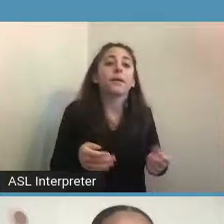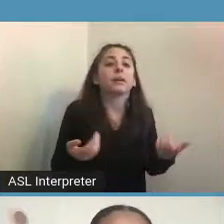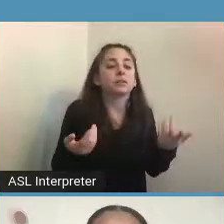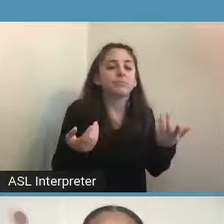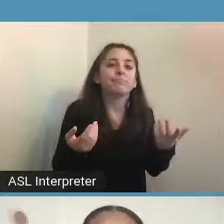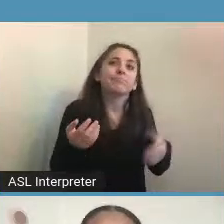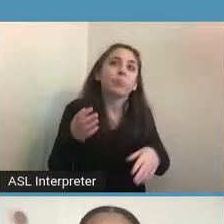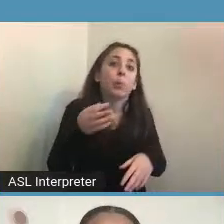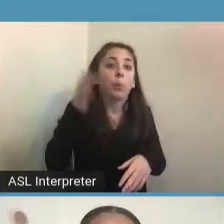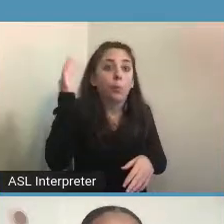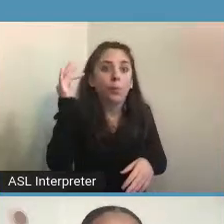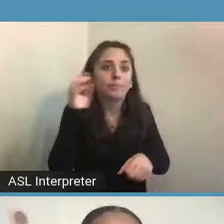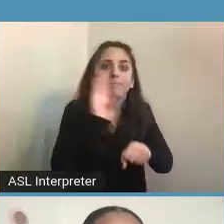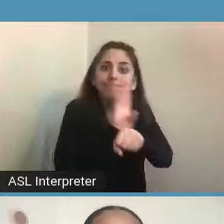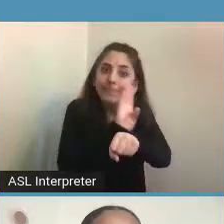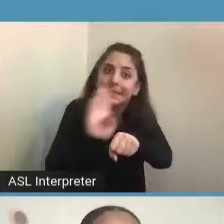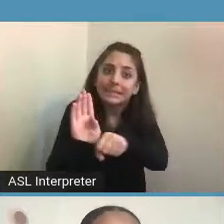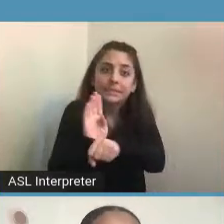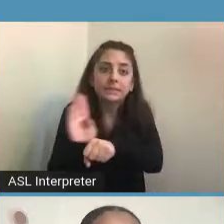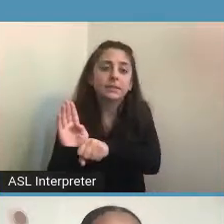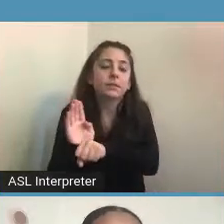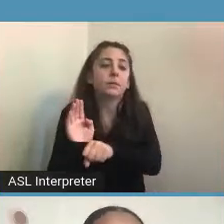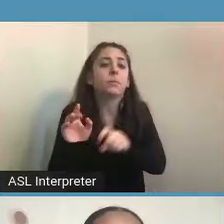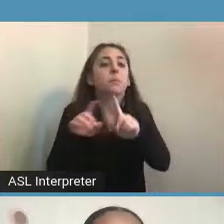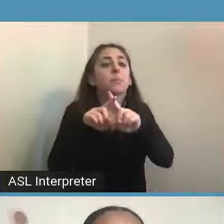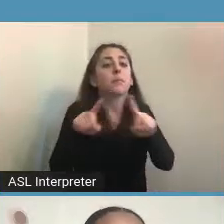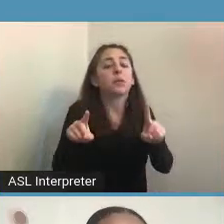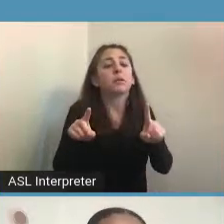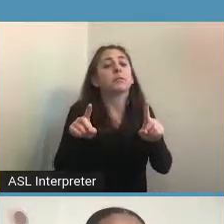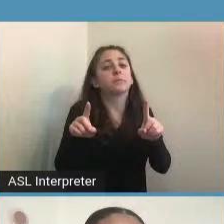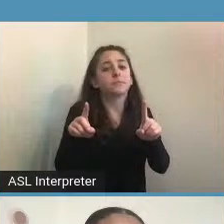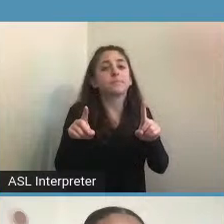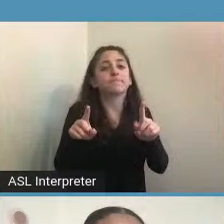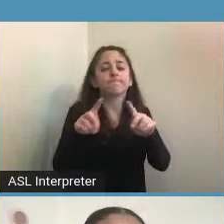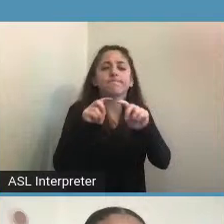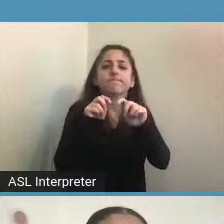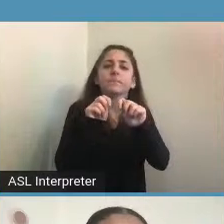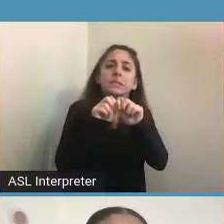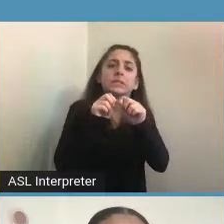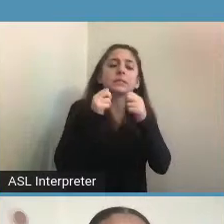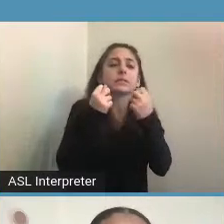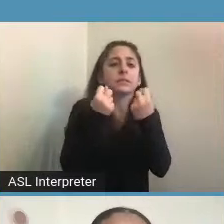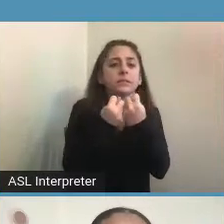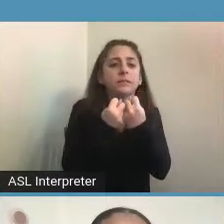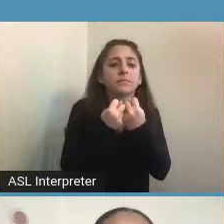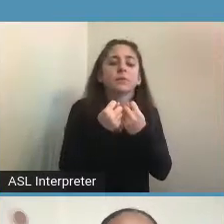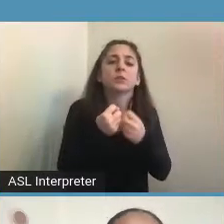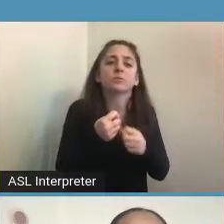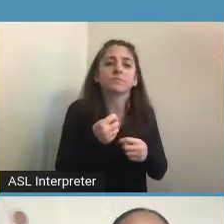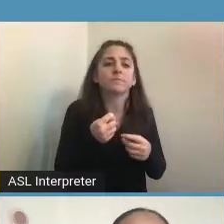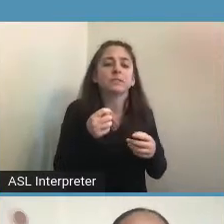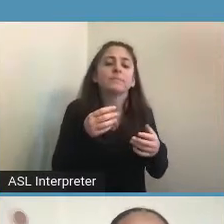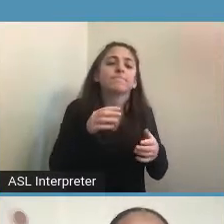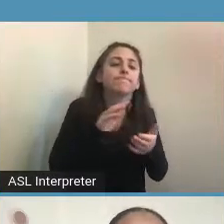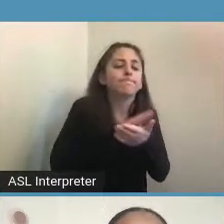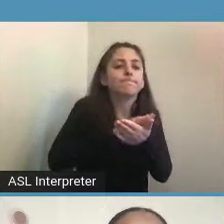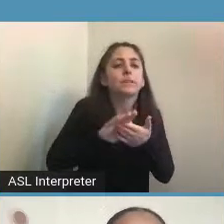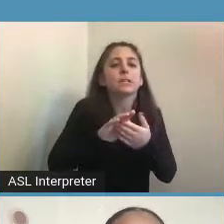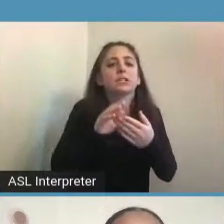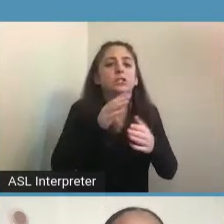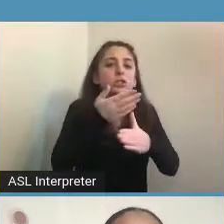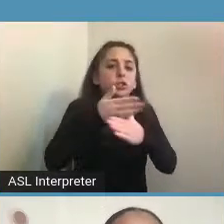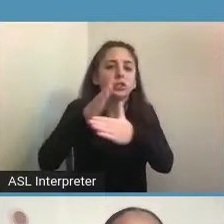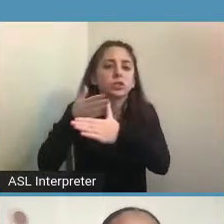to just make it real for all teams by putting the screenshots of the content there. Um,